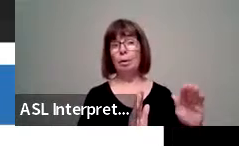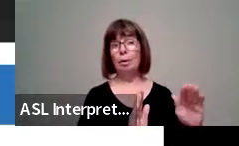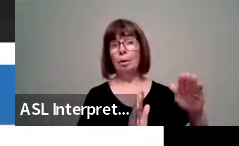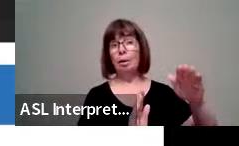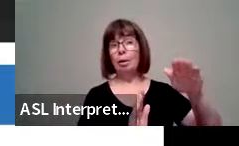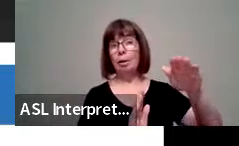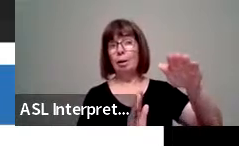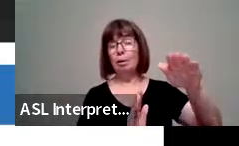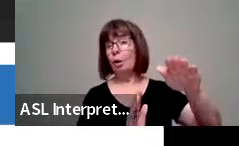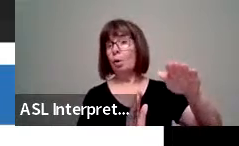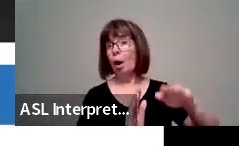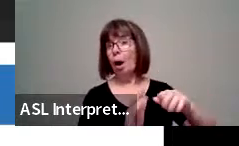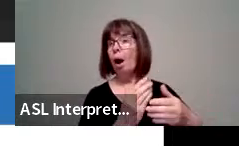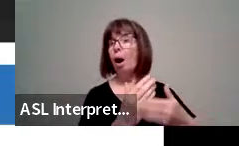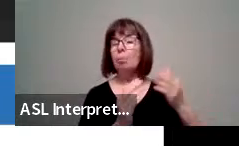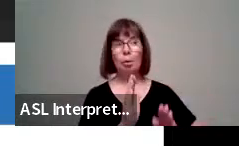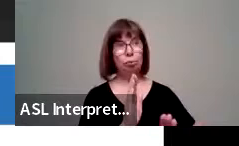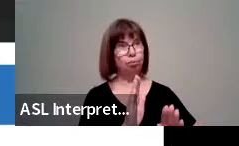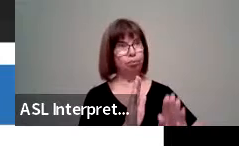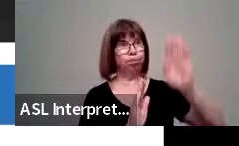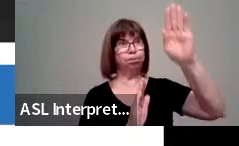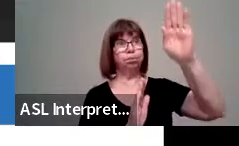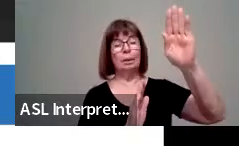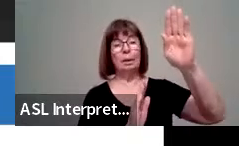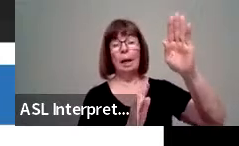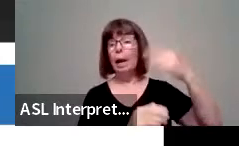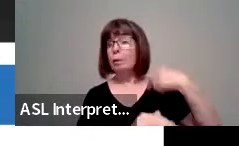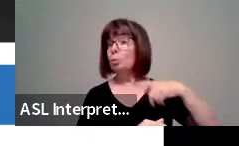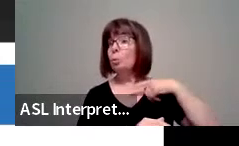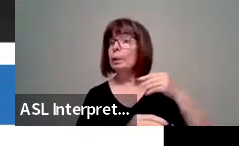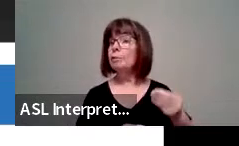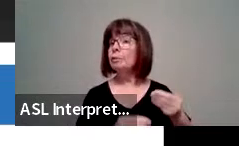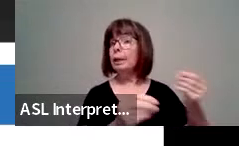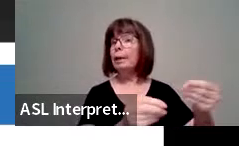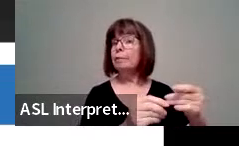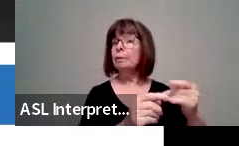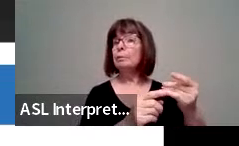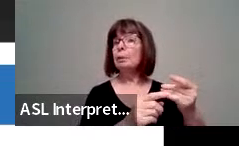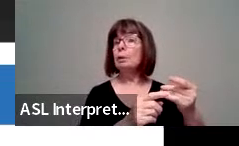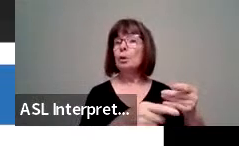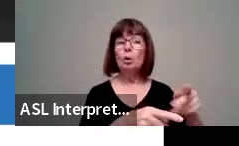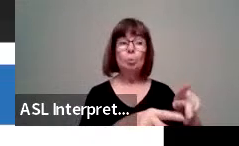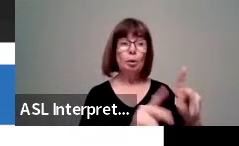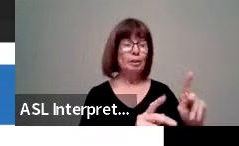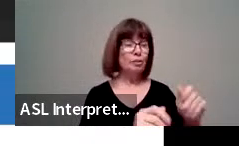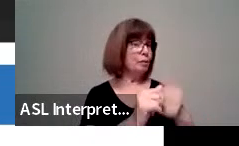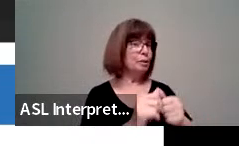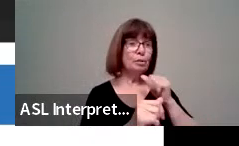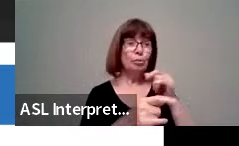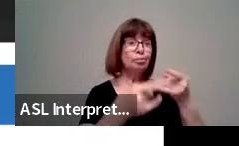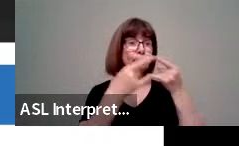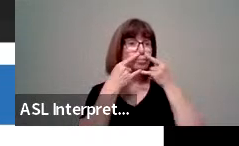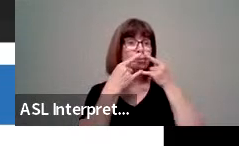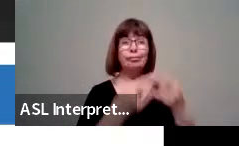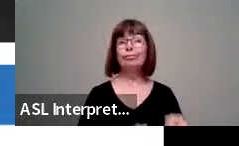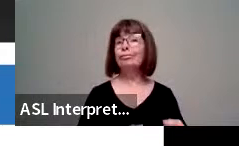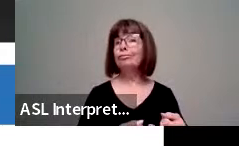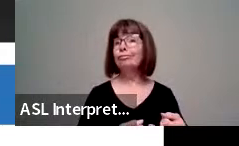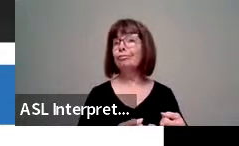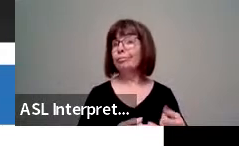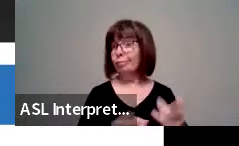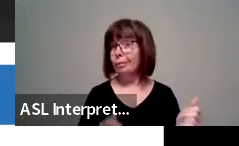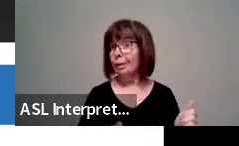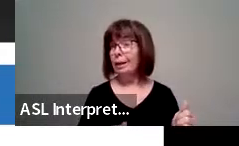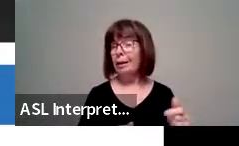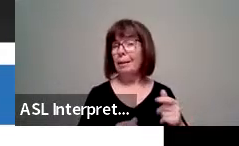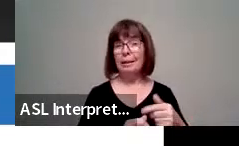we have sort of given permission for everybody to not mask, which, is the final common pathway of the